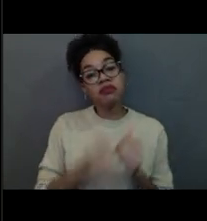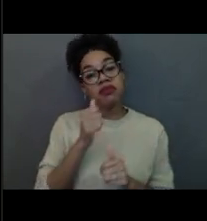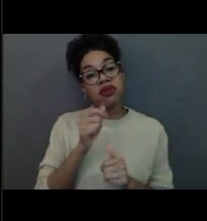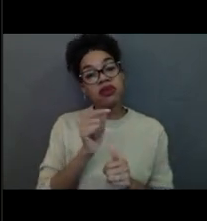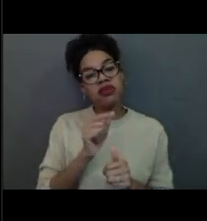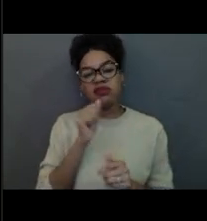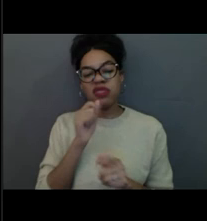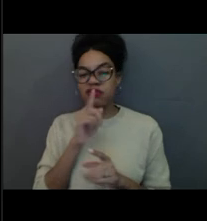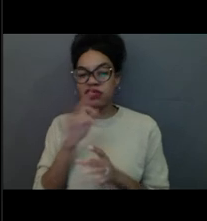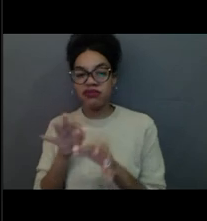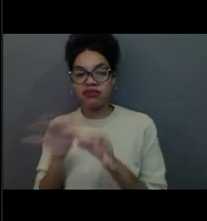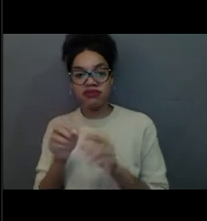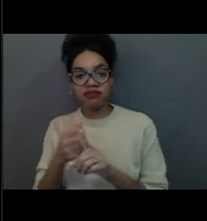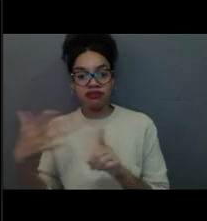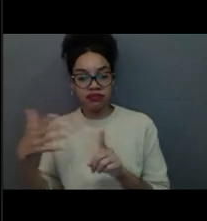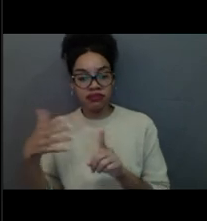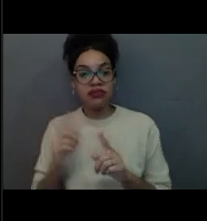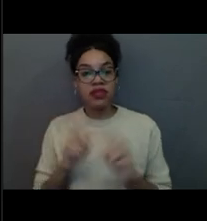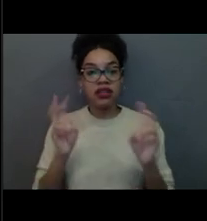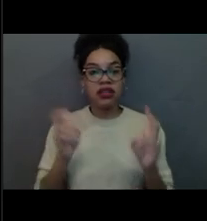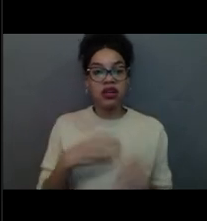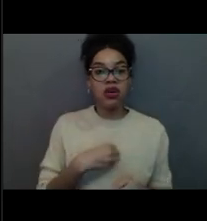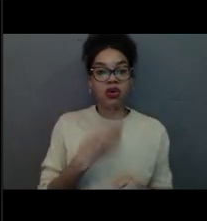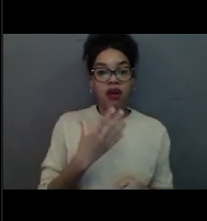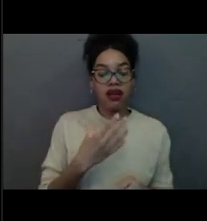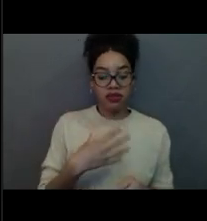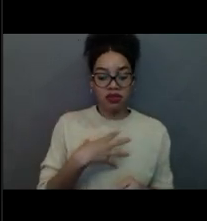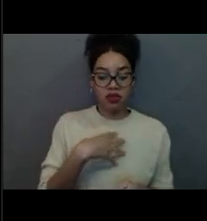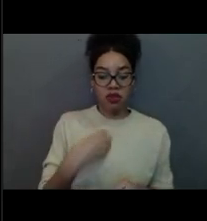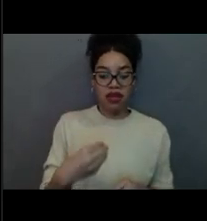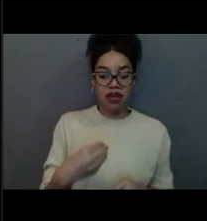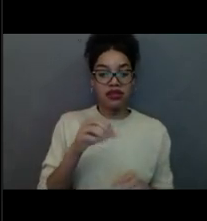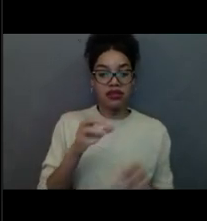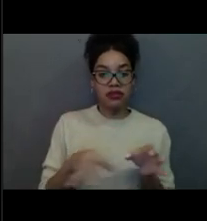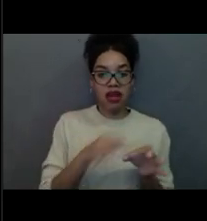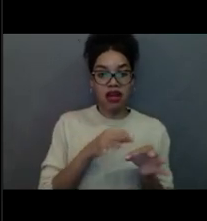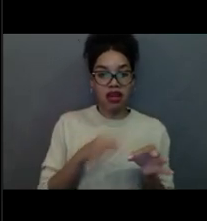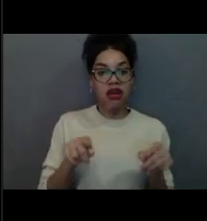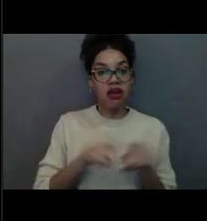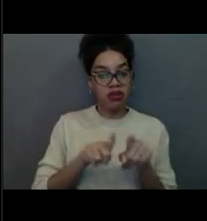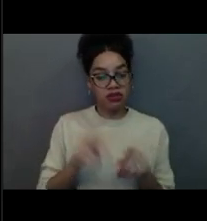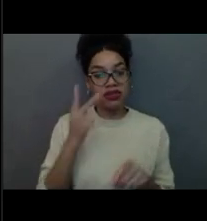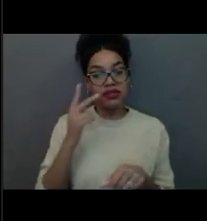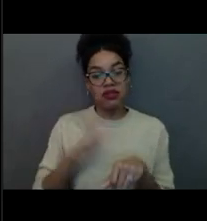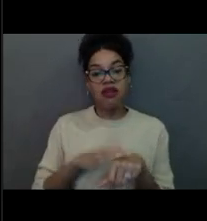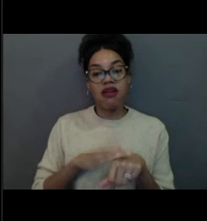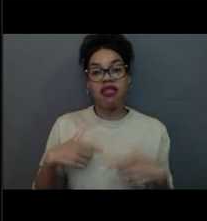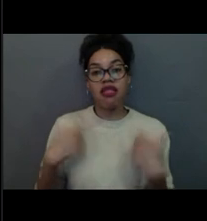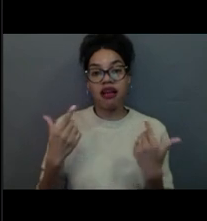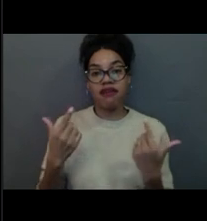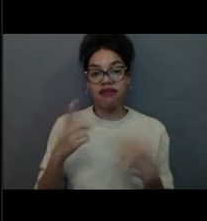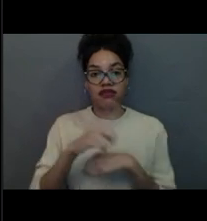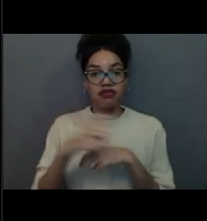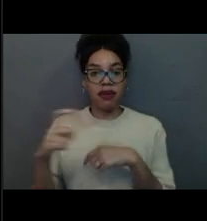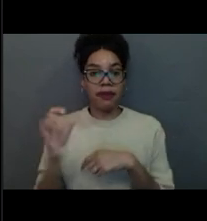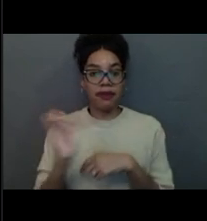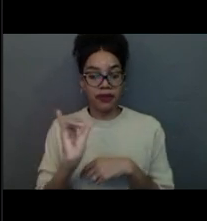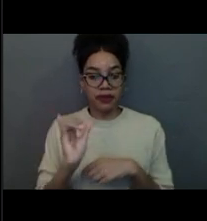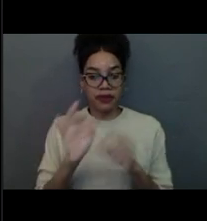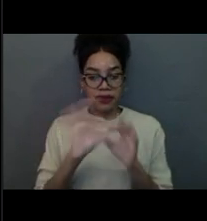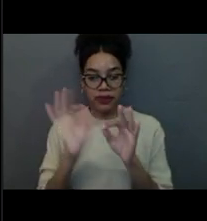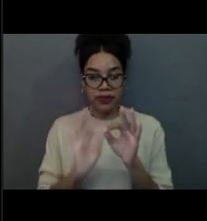into called white spots are also observed on live shrimp. But we don't get to